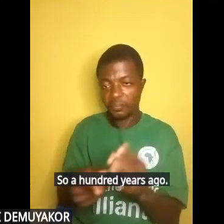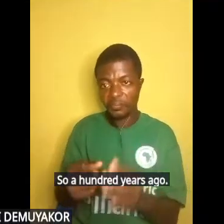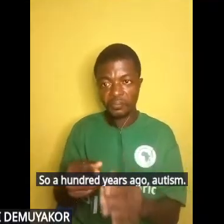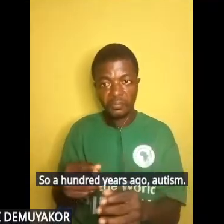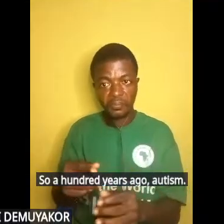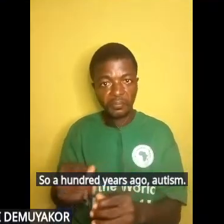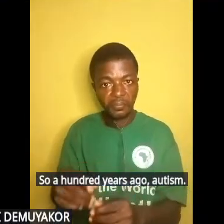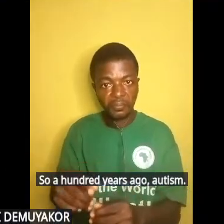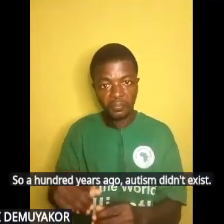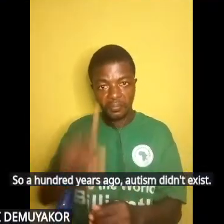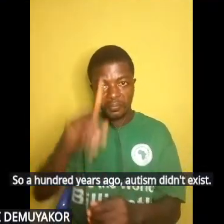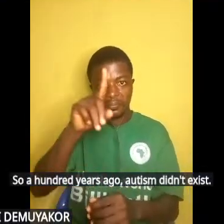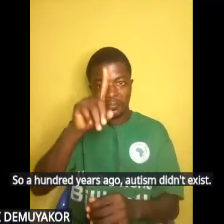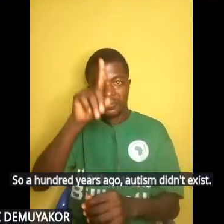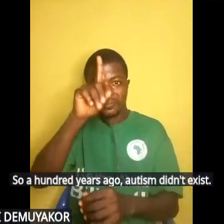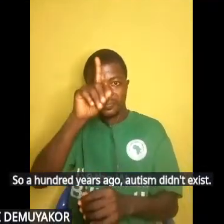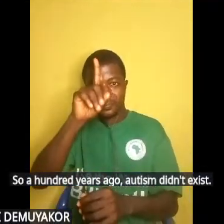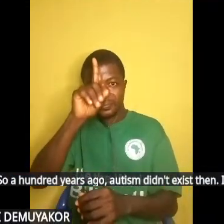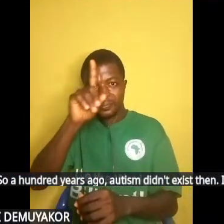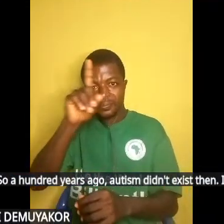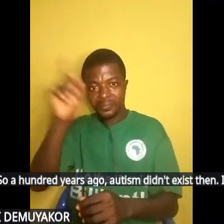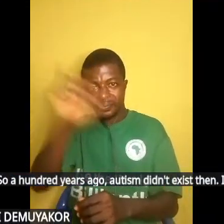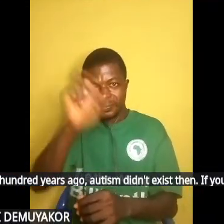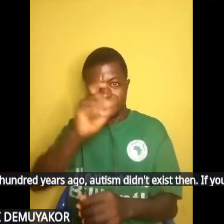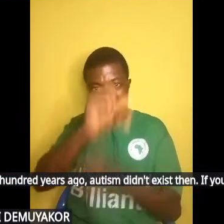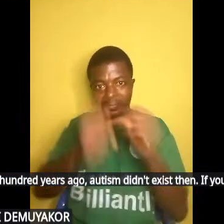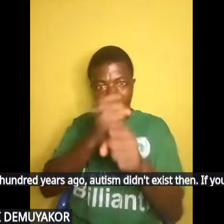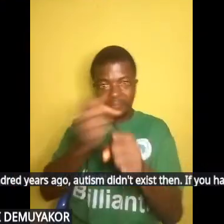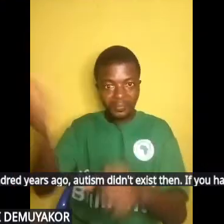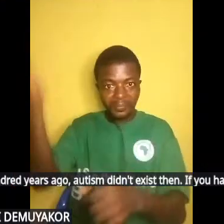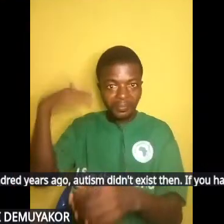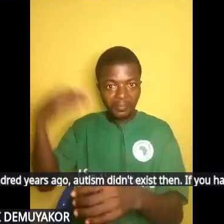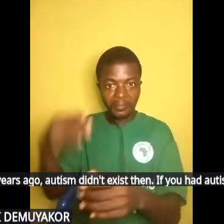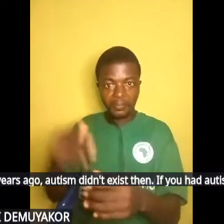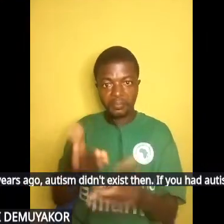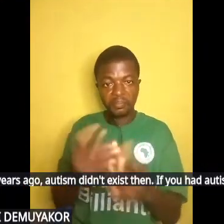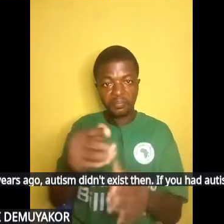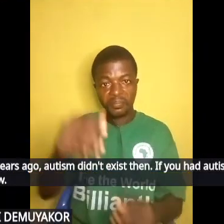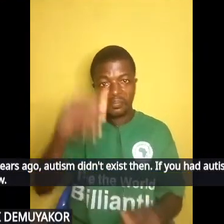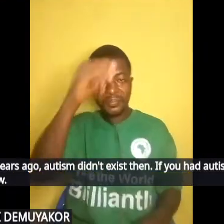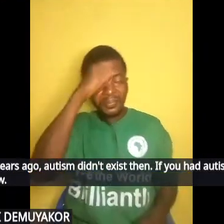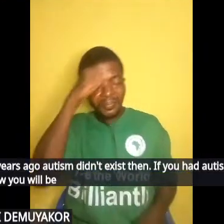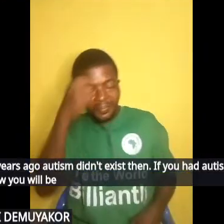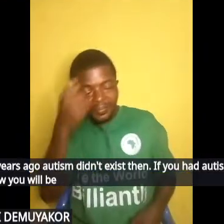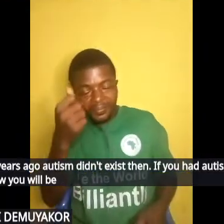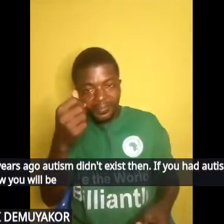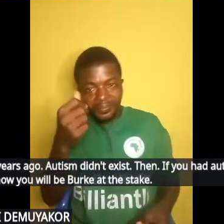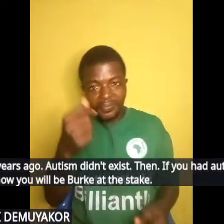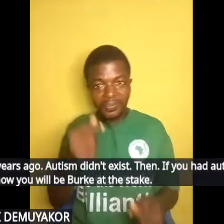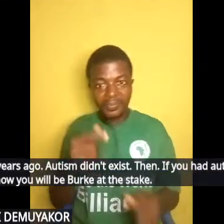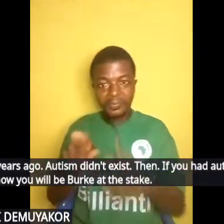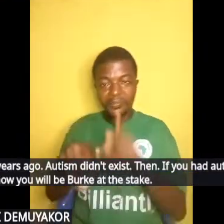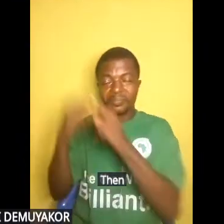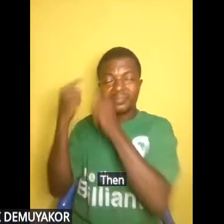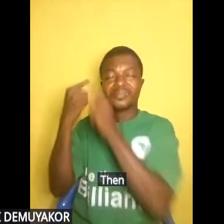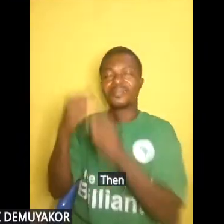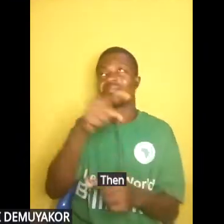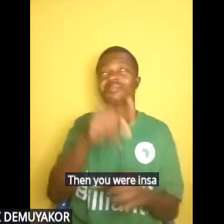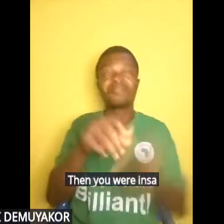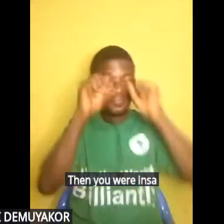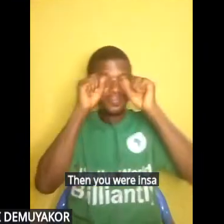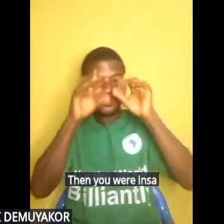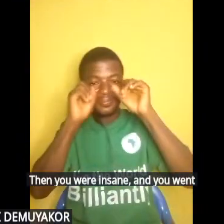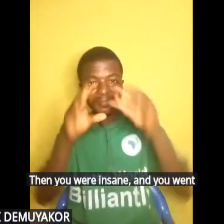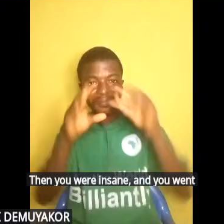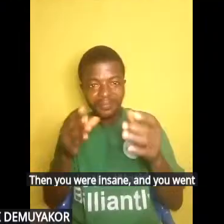didn't exist. Then if you had autism, you were a witch, you will be burnt at the stake. Then you were insane and you went to an